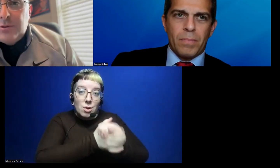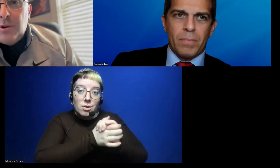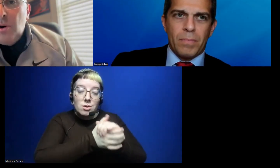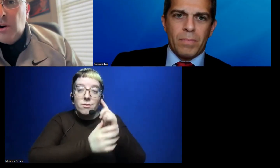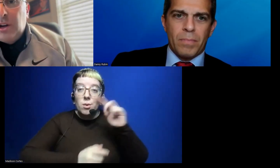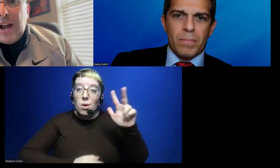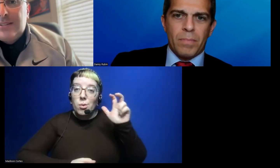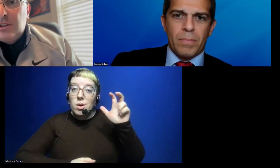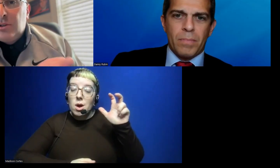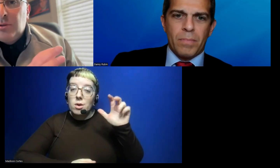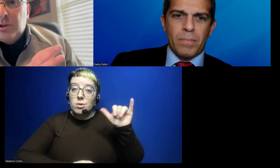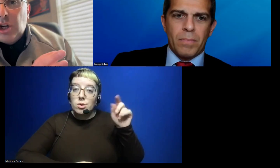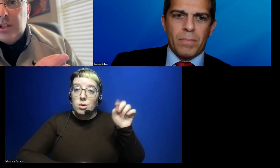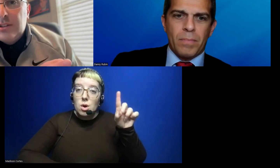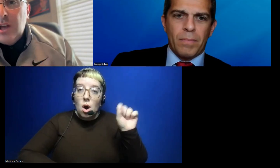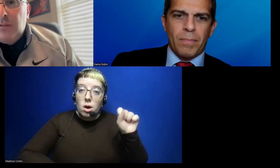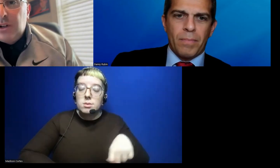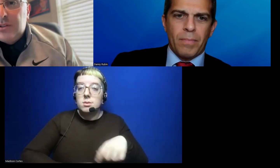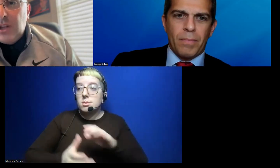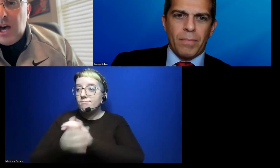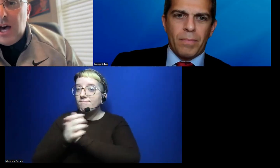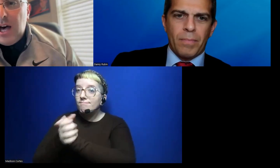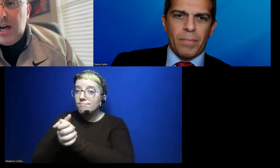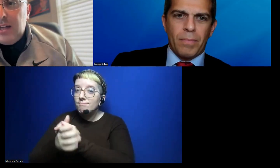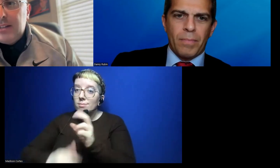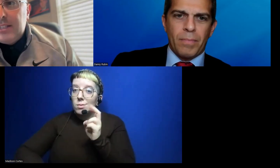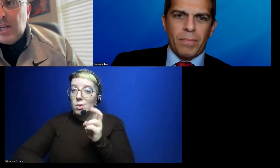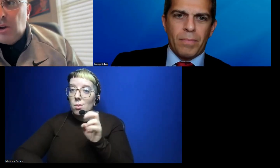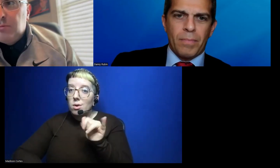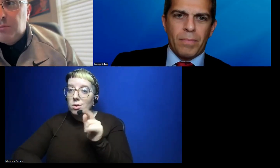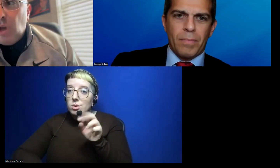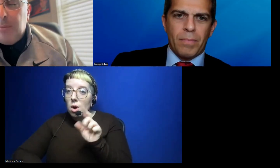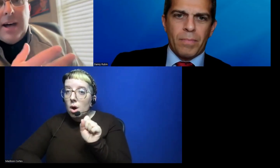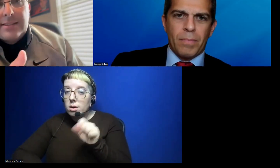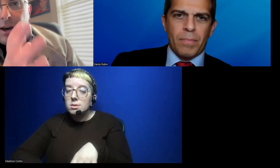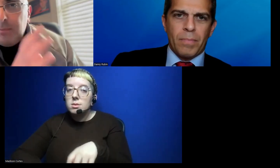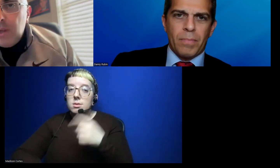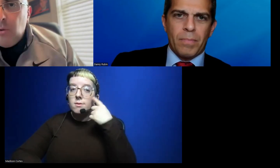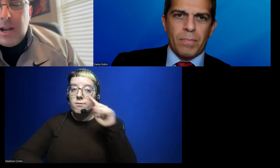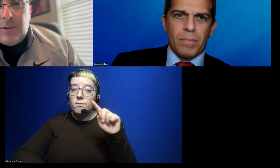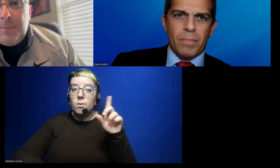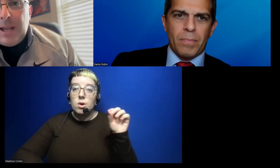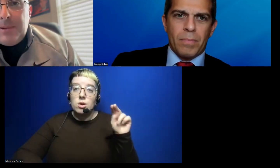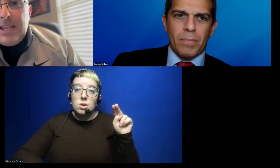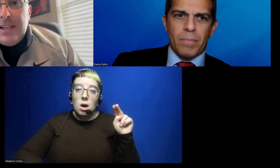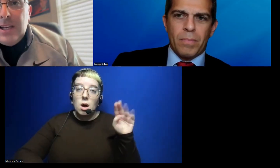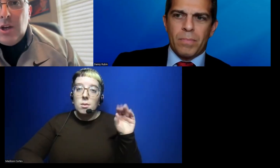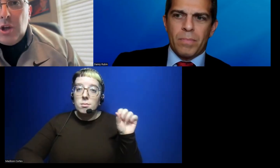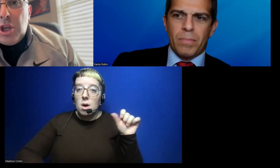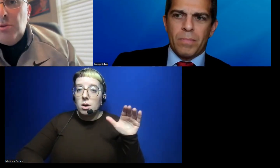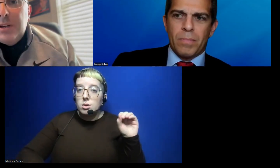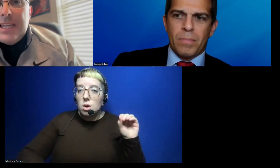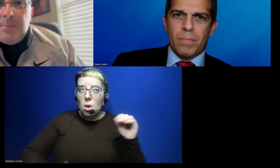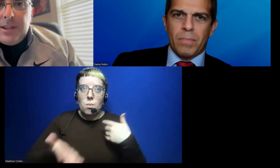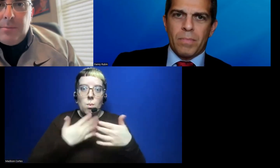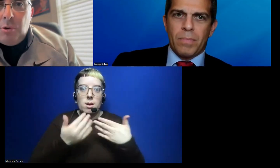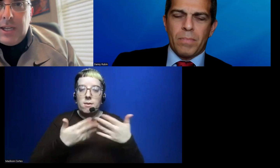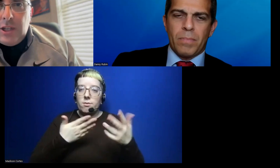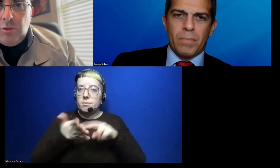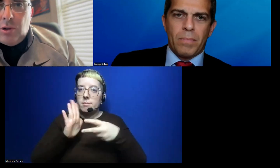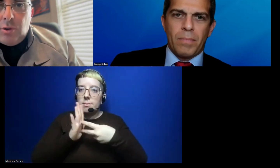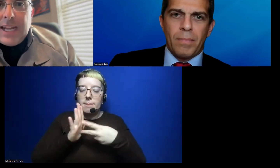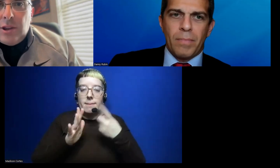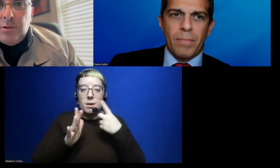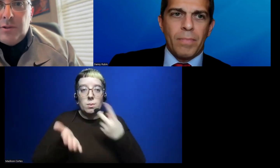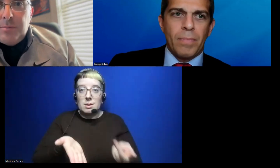High School, or congrats on your 200 yards versus, Don Bosco, whatever it may be. You would get up in the